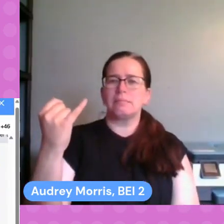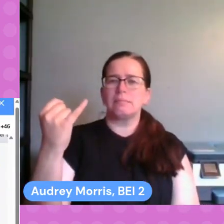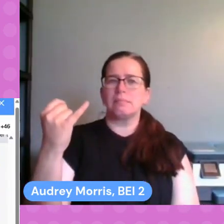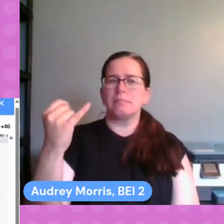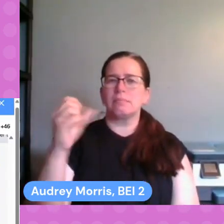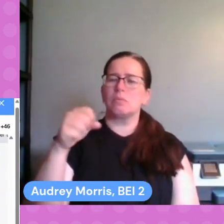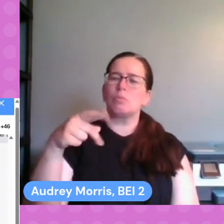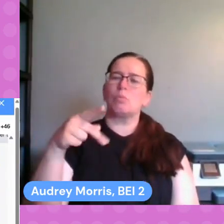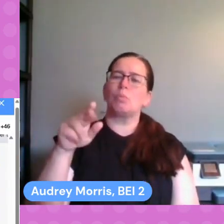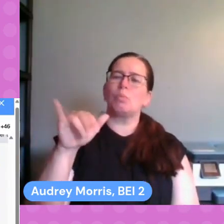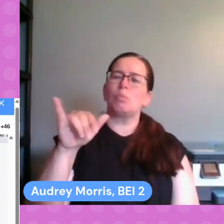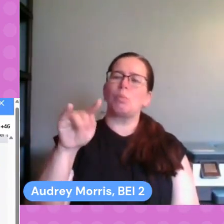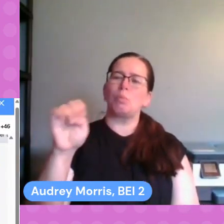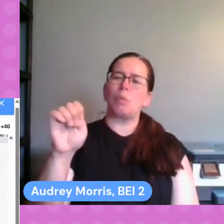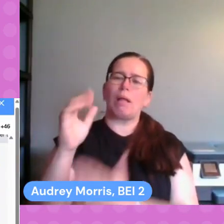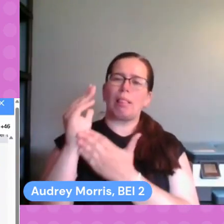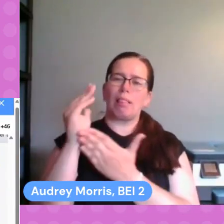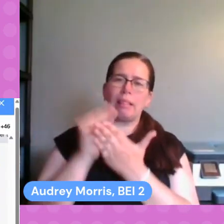list